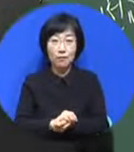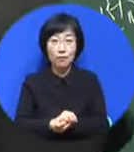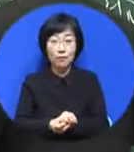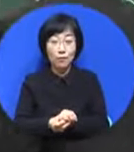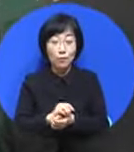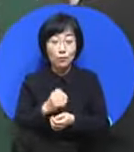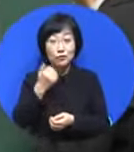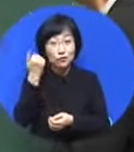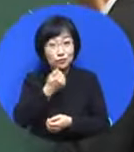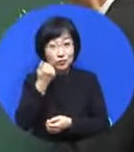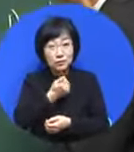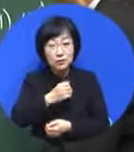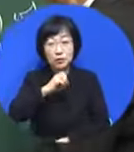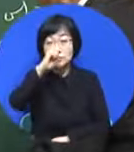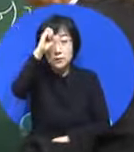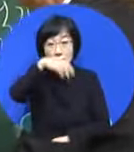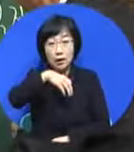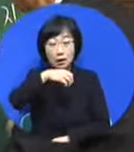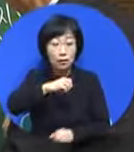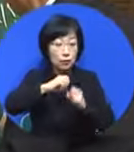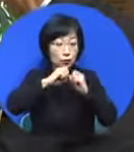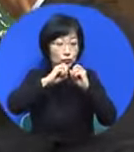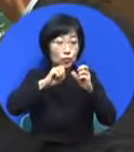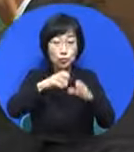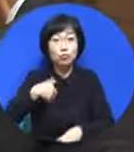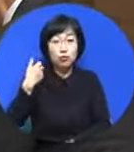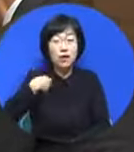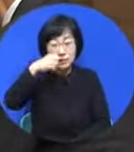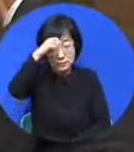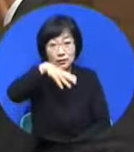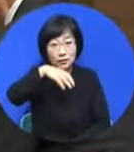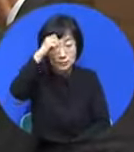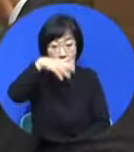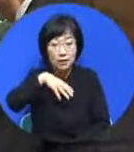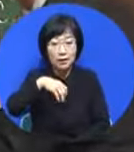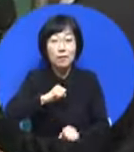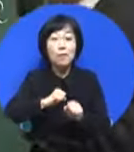And there were some people who did missions unknowingly.